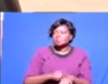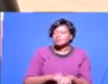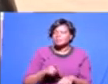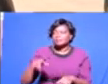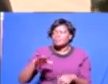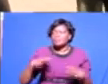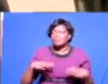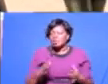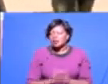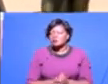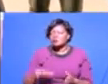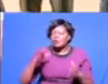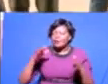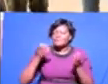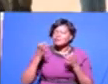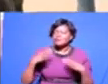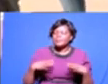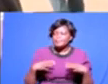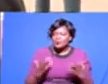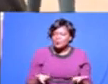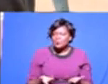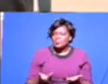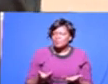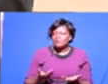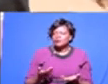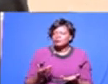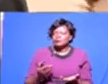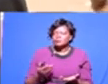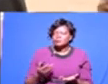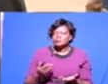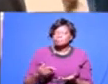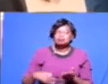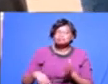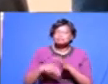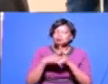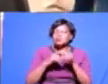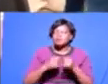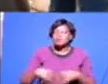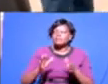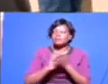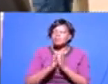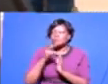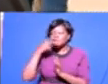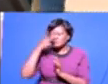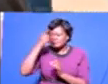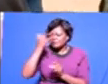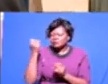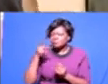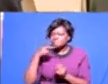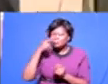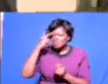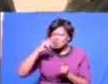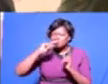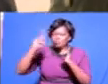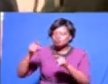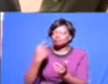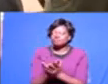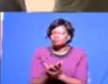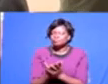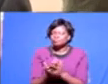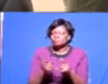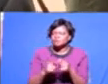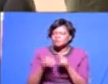local businessmen were sent away and children were left without parents because their parents had gone to jail. And he